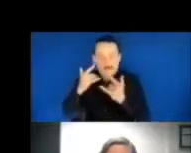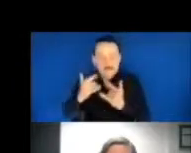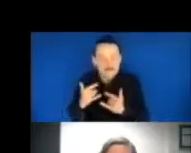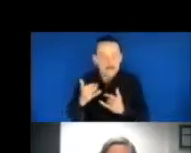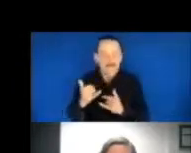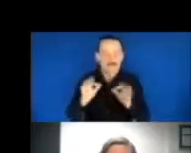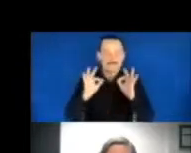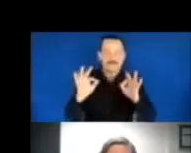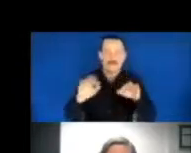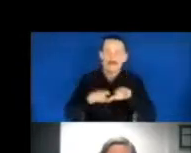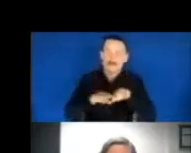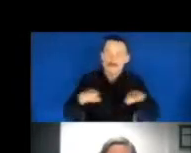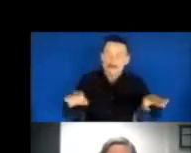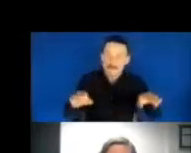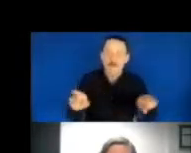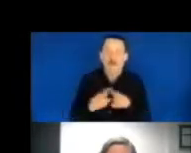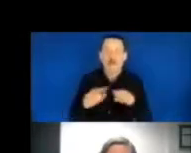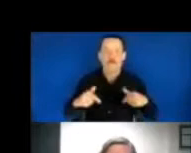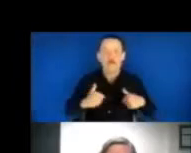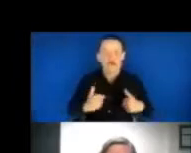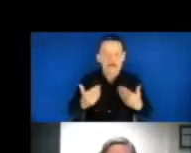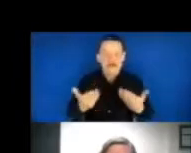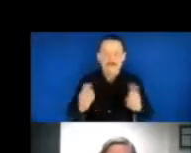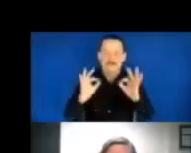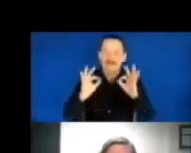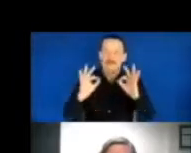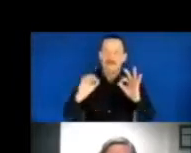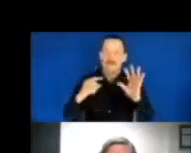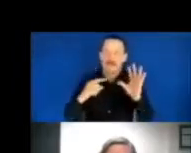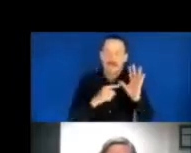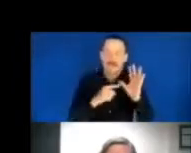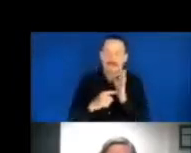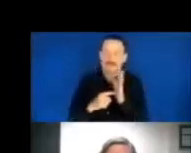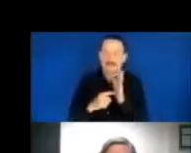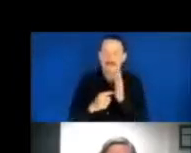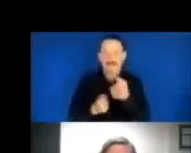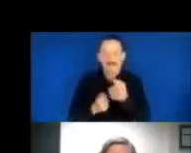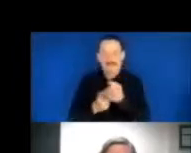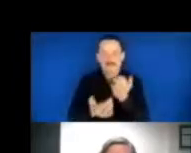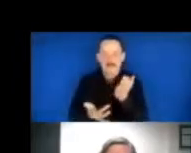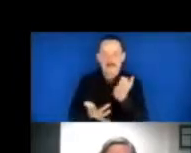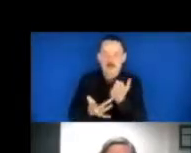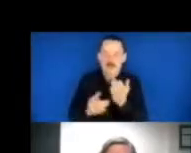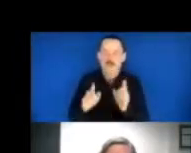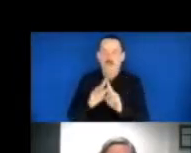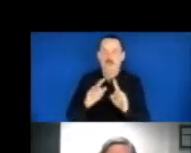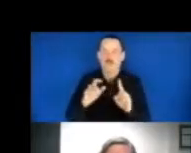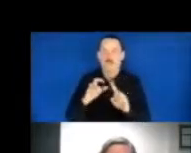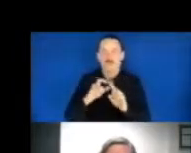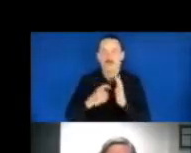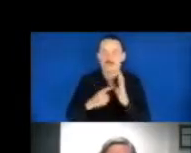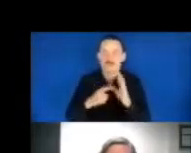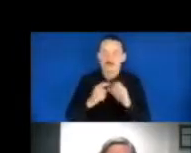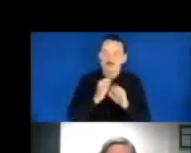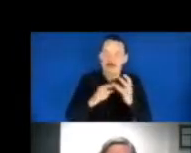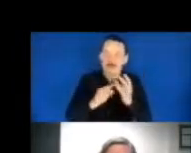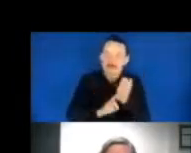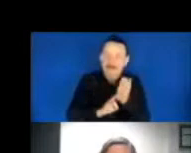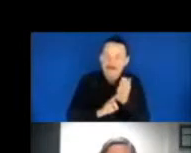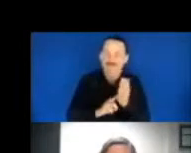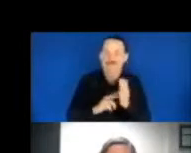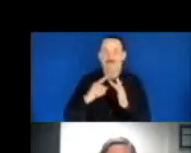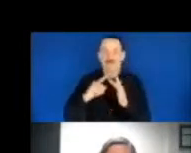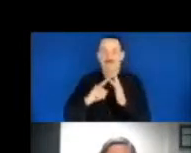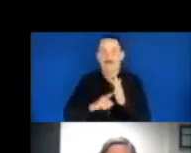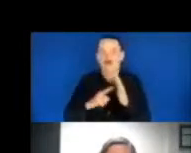software for use in exams. So if you are a Dragon user or Zoom takes JAWS or those sorts of